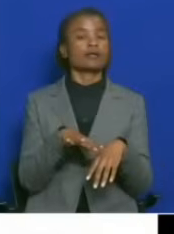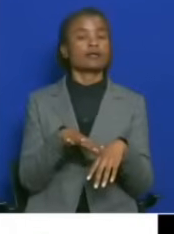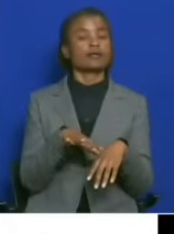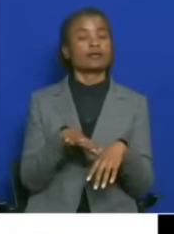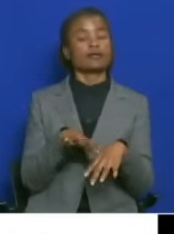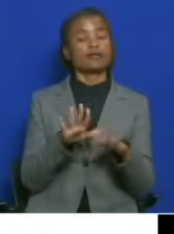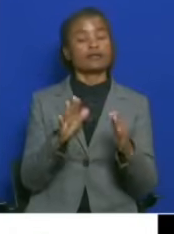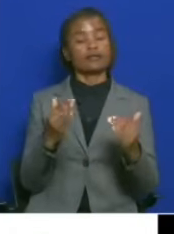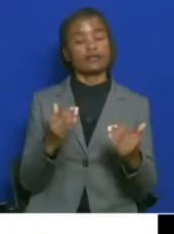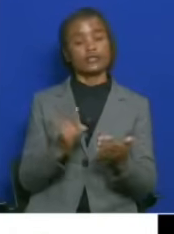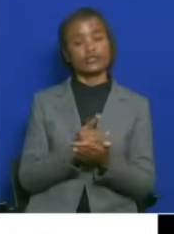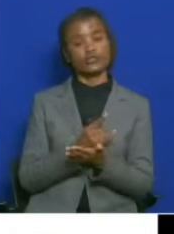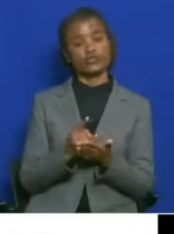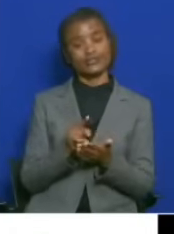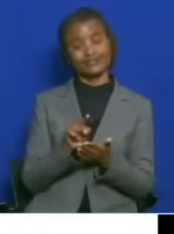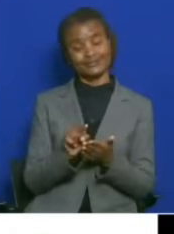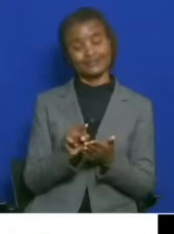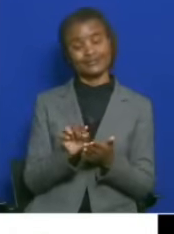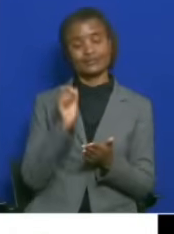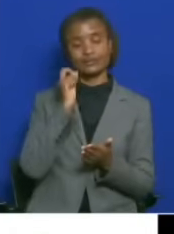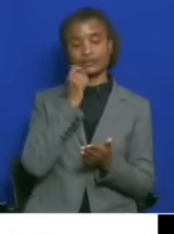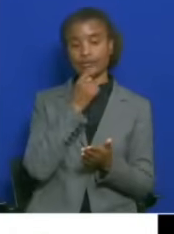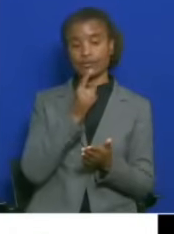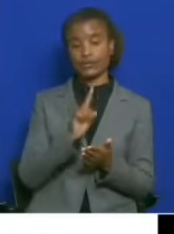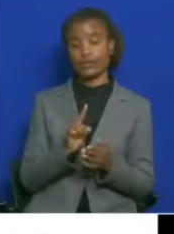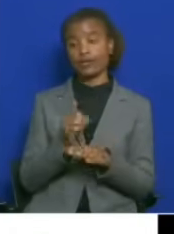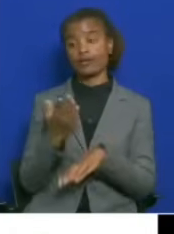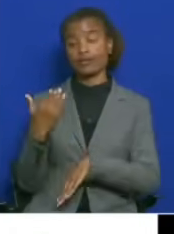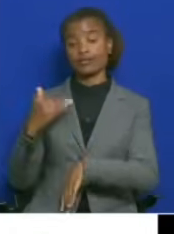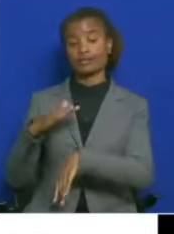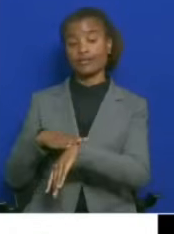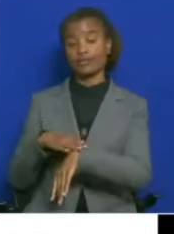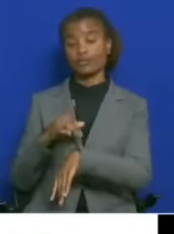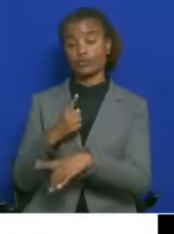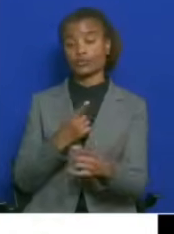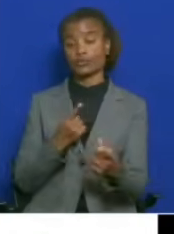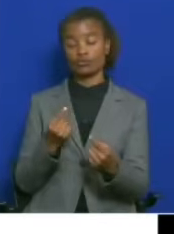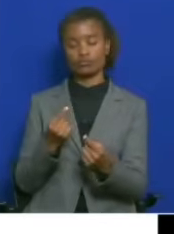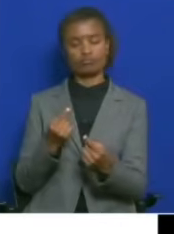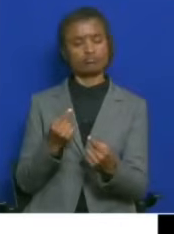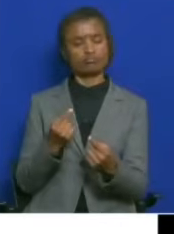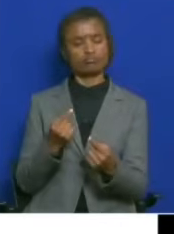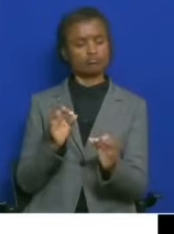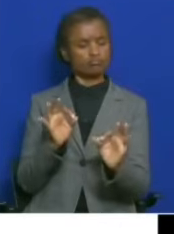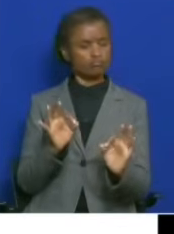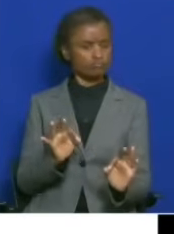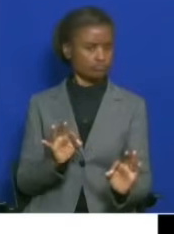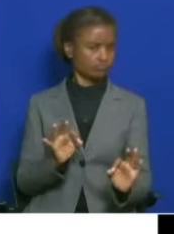Mr. Valley says, because last time we did the honest thing and we got effed.